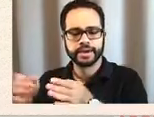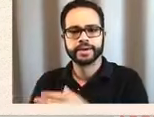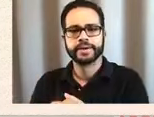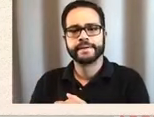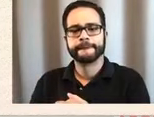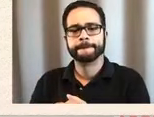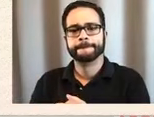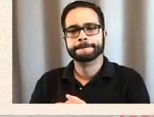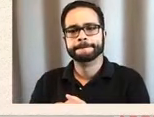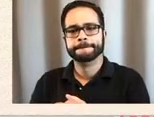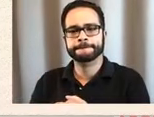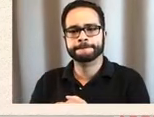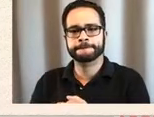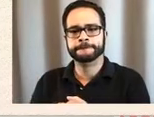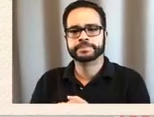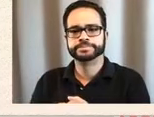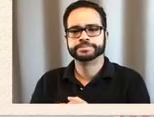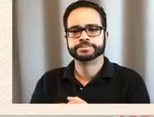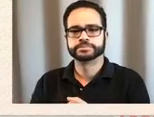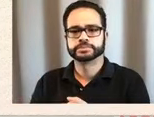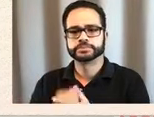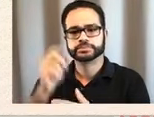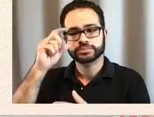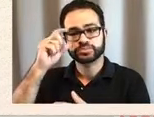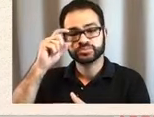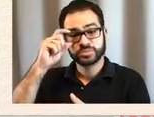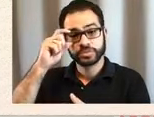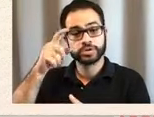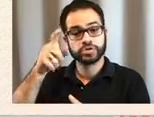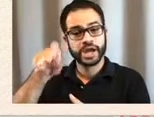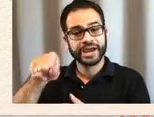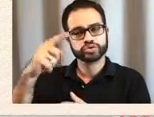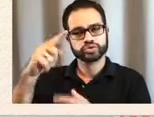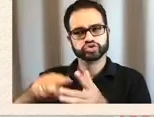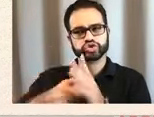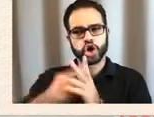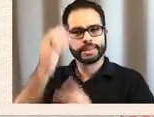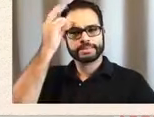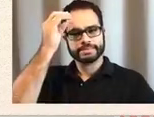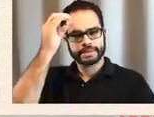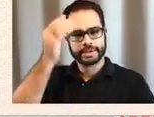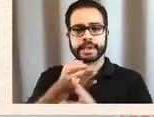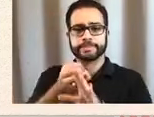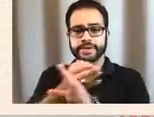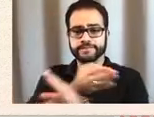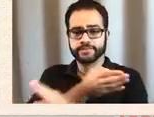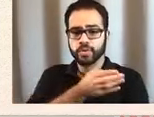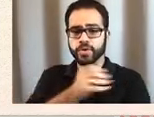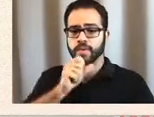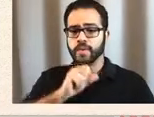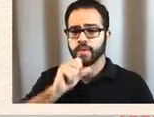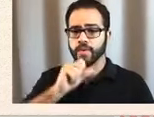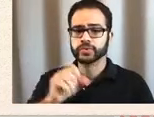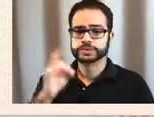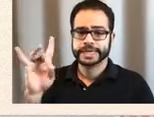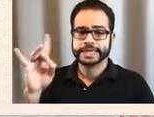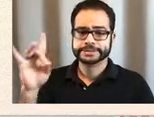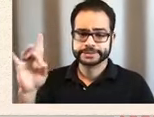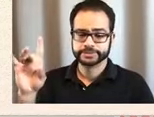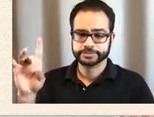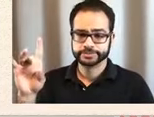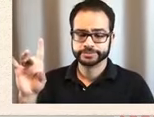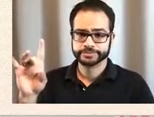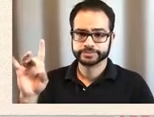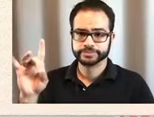You need to start thinking about guardian advocacy prior to your child turning 18.